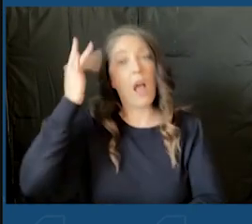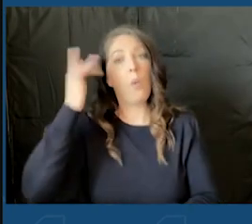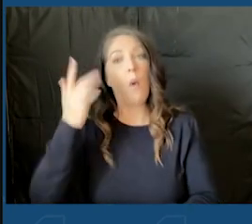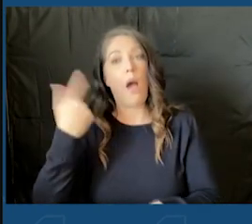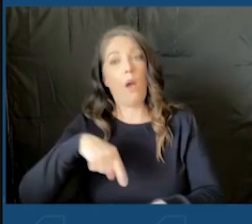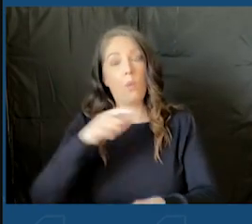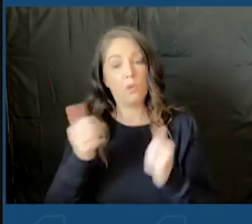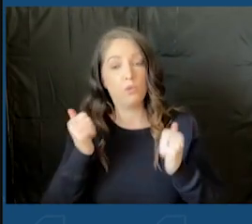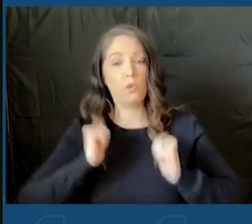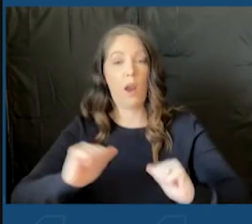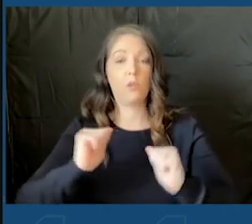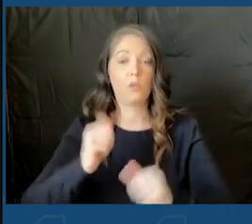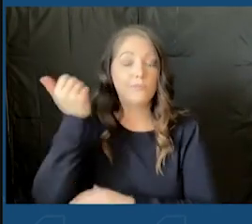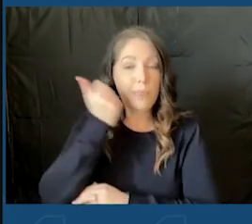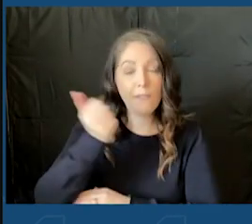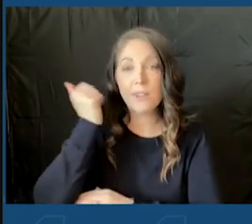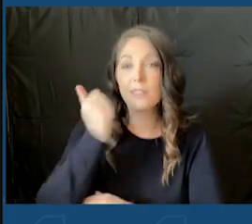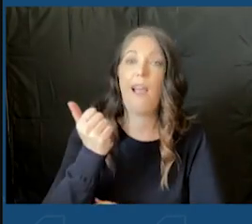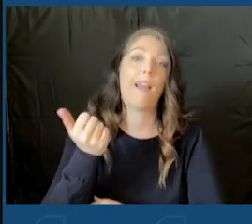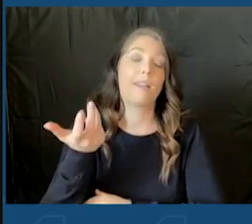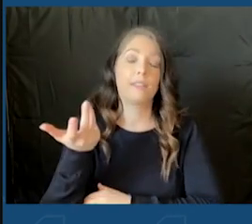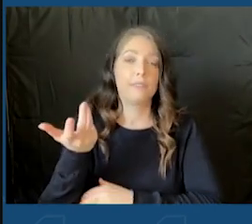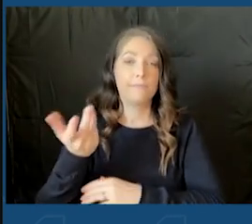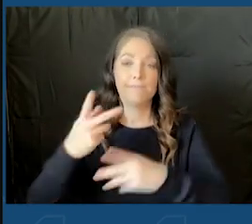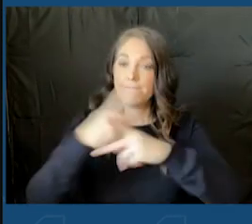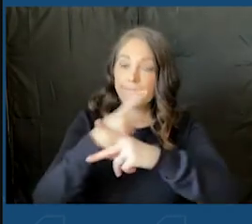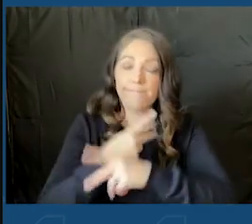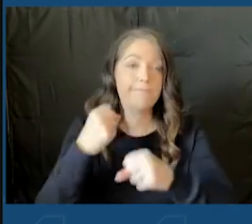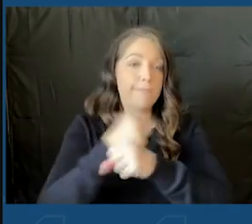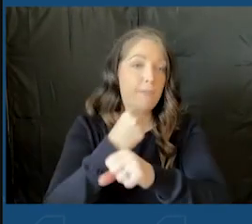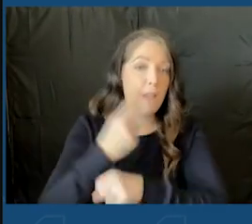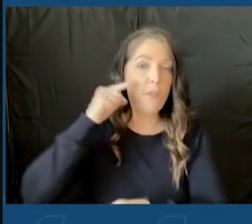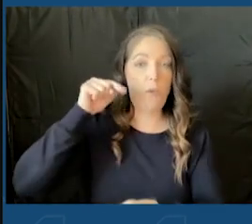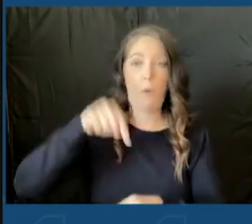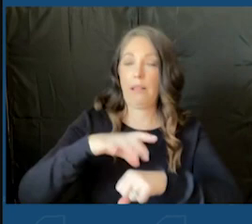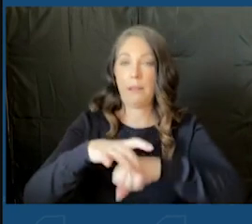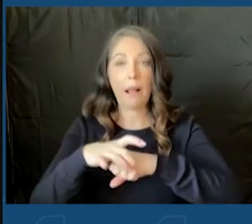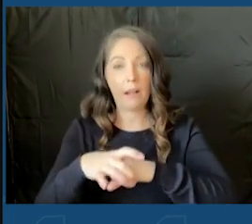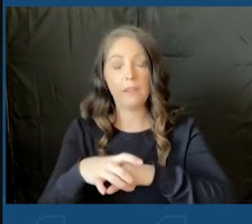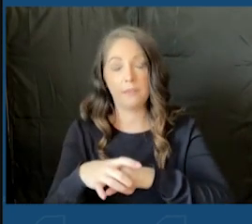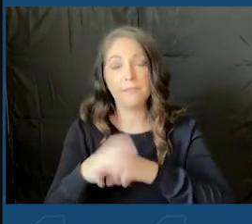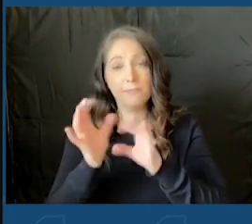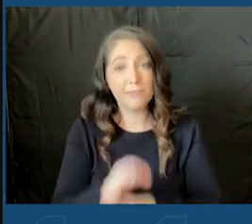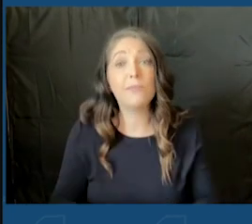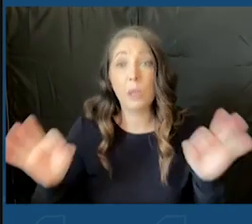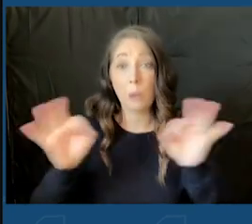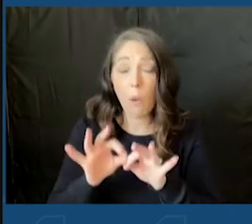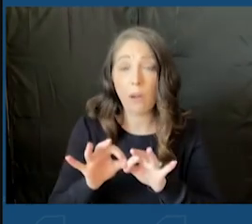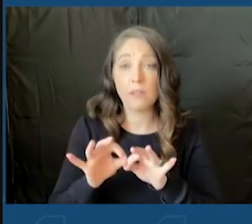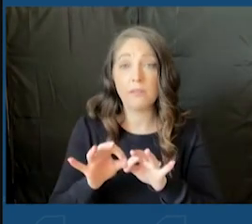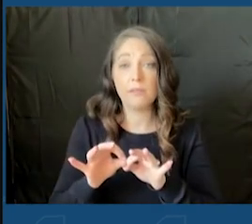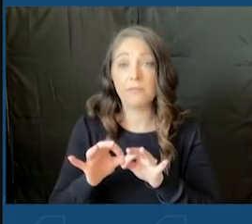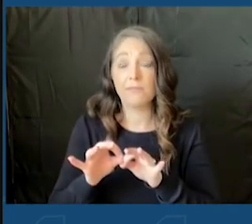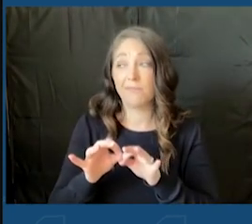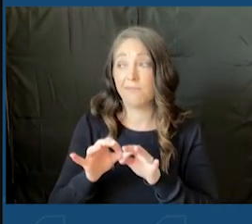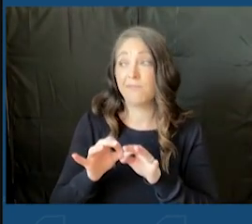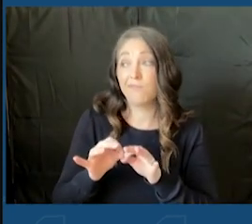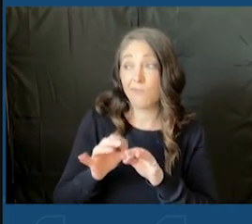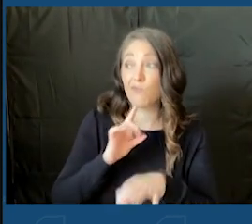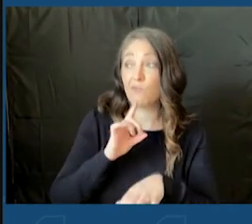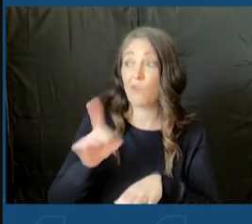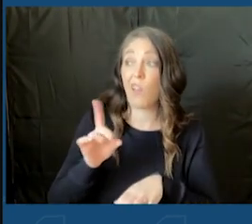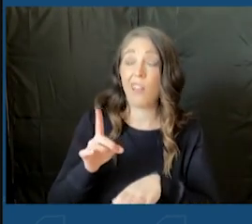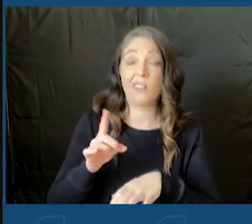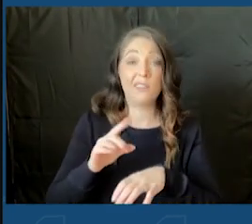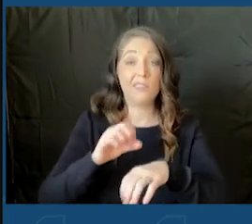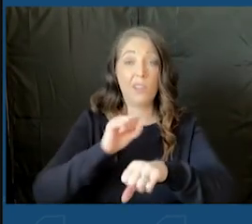creating good jobs, is so important. Ultimately, I believe that it's the trades who we trust to ignite the pace at which